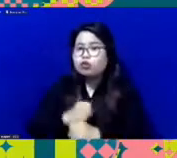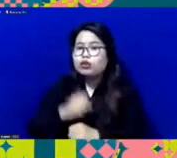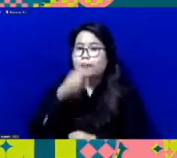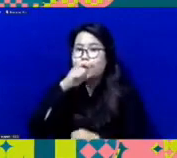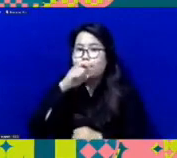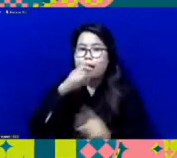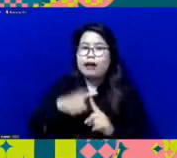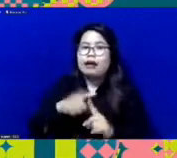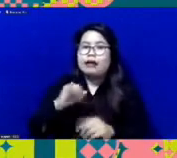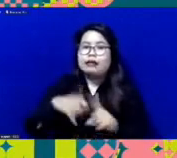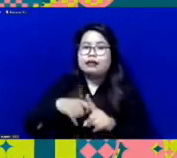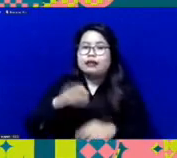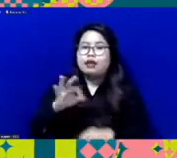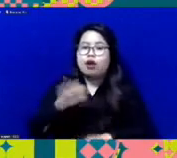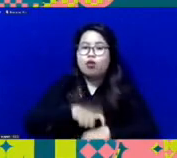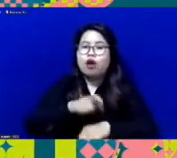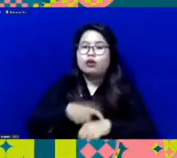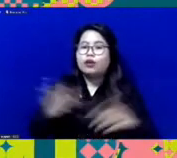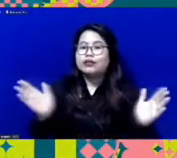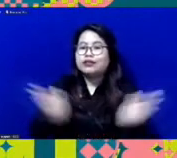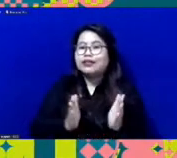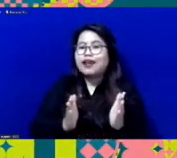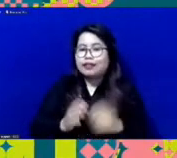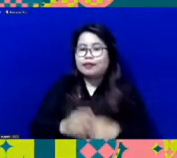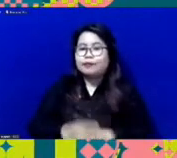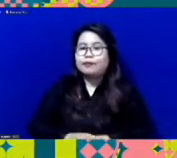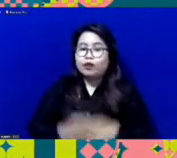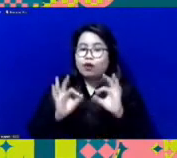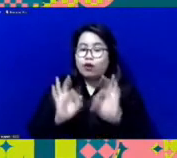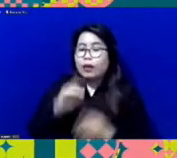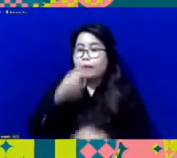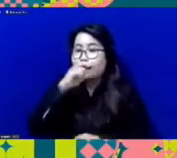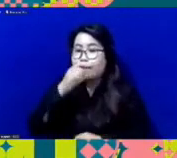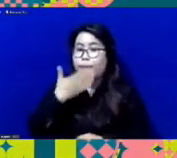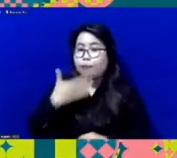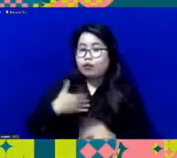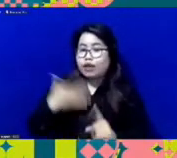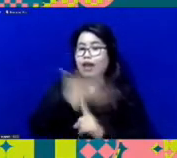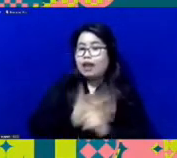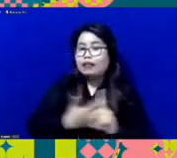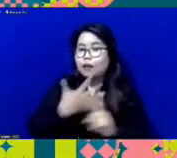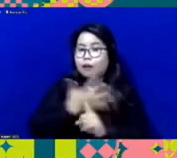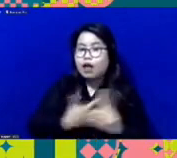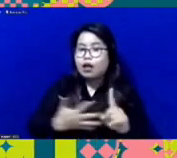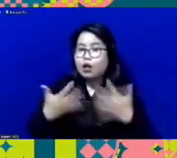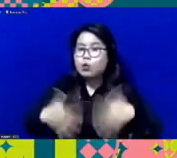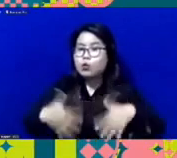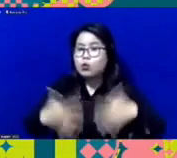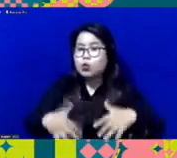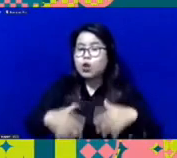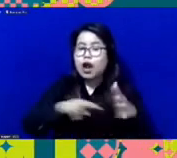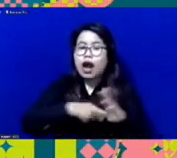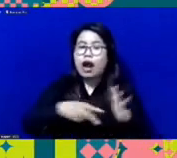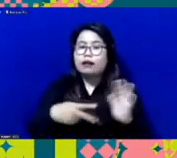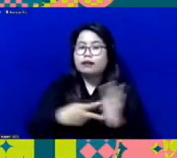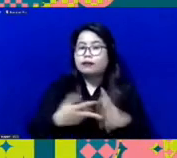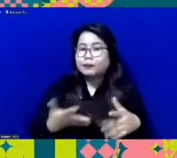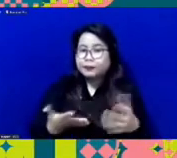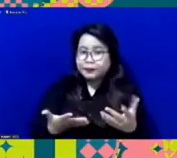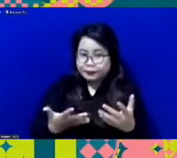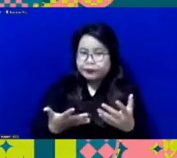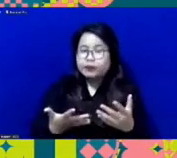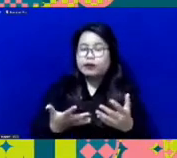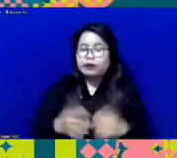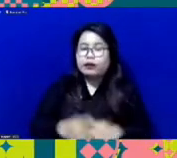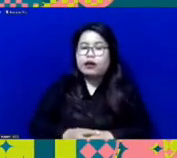I know that you have quite an incredible background in the sense that you have brought in the private sector